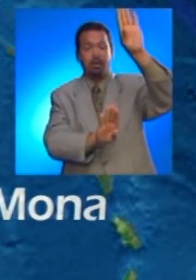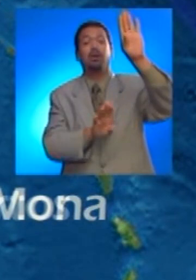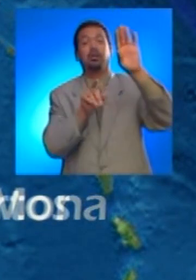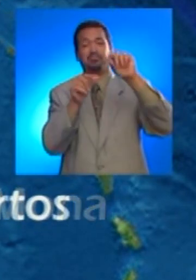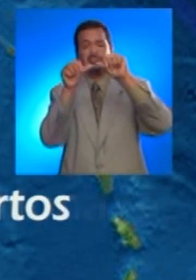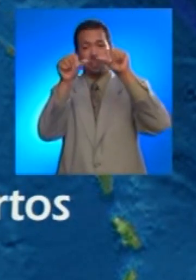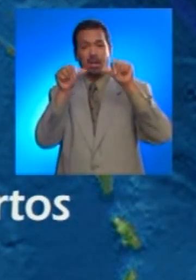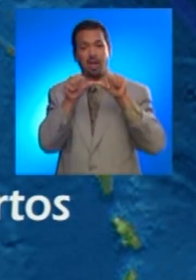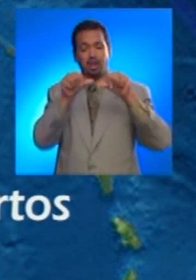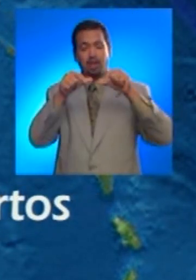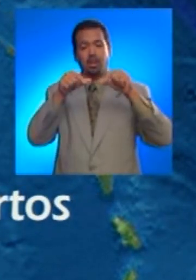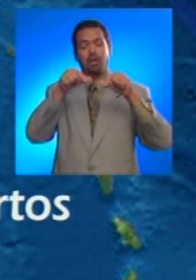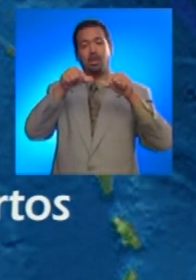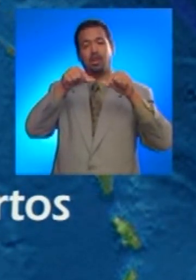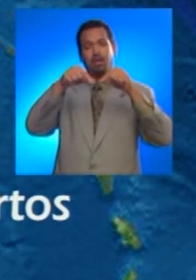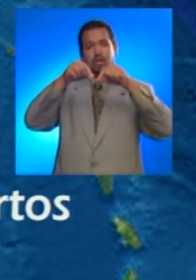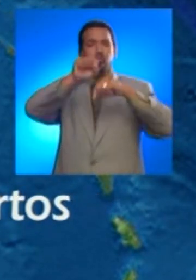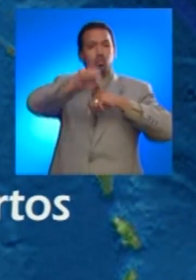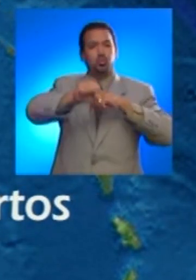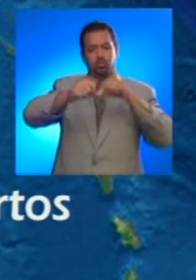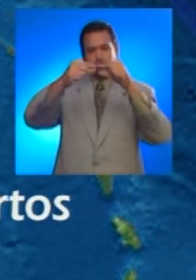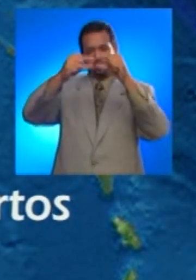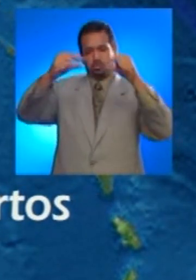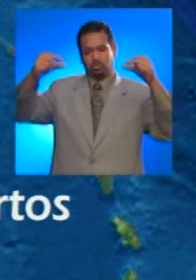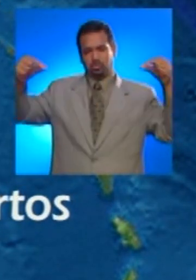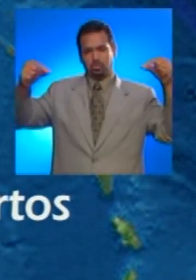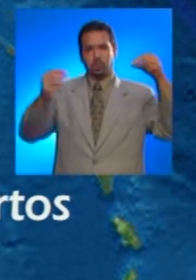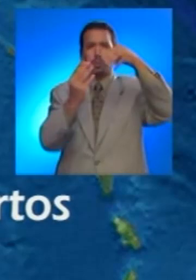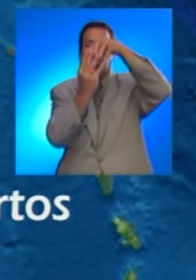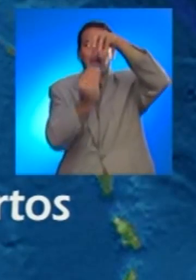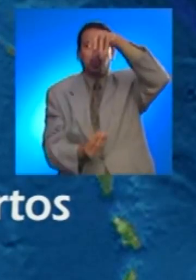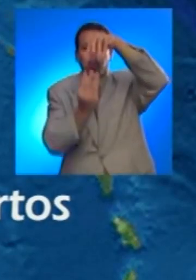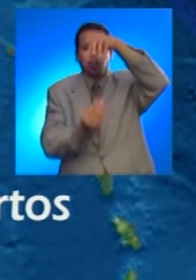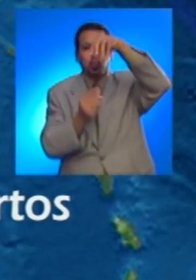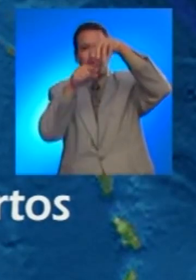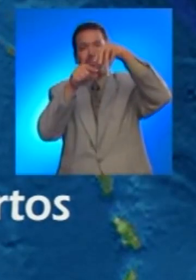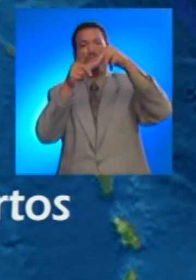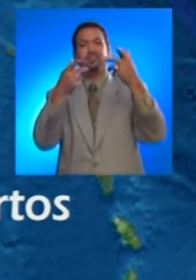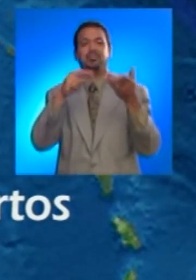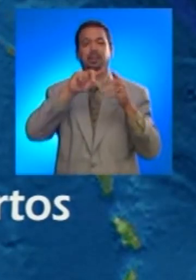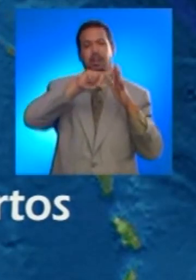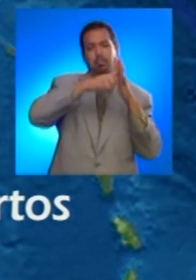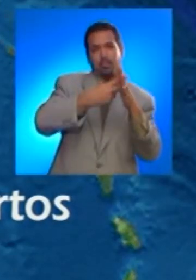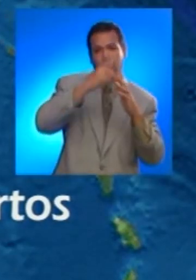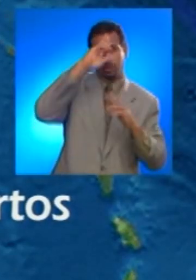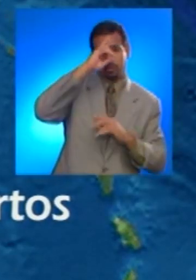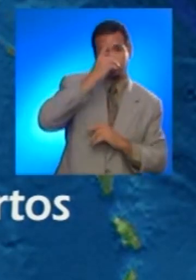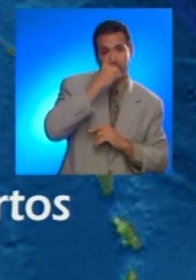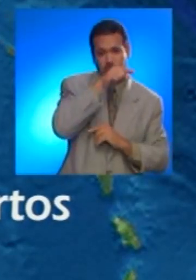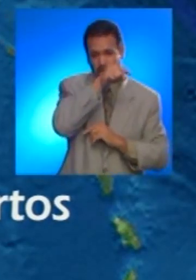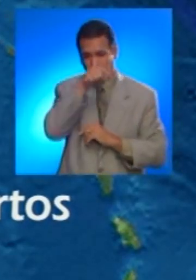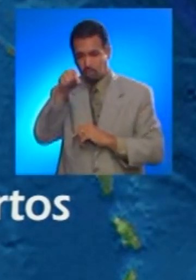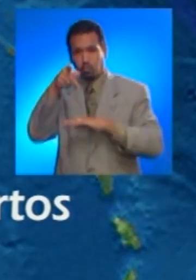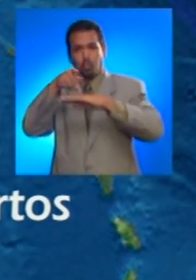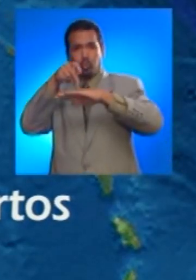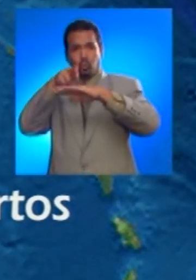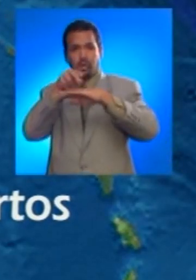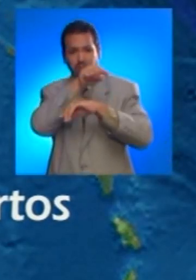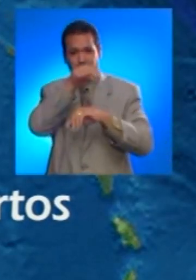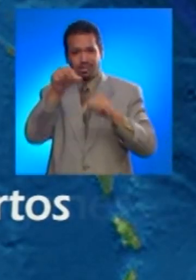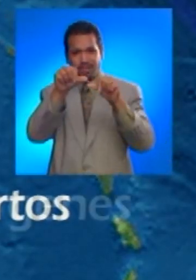The subduction zone at the Muertos Trench, south of Puerto Rico, extends from south of the Dominican Republic and Puerto